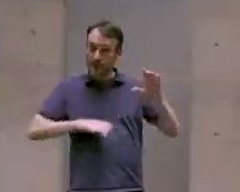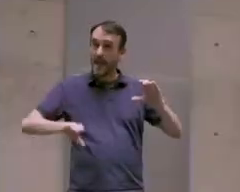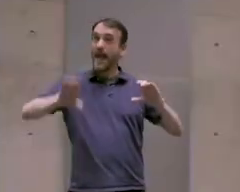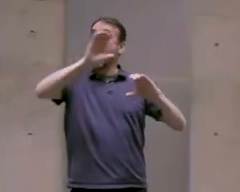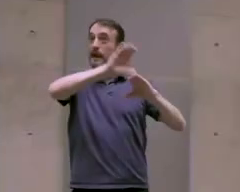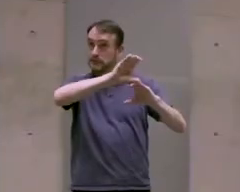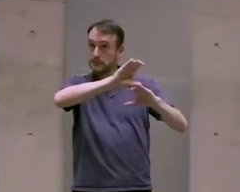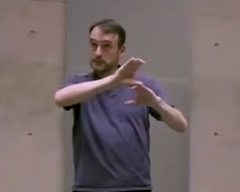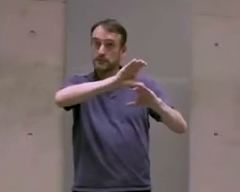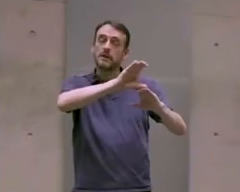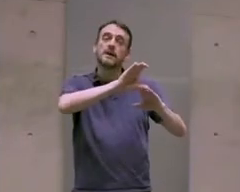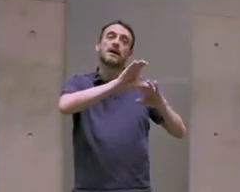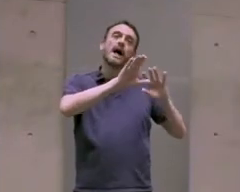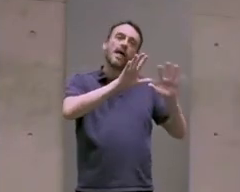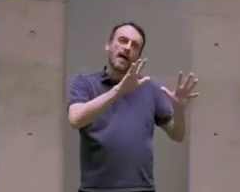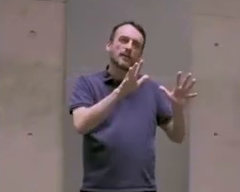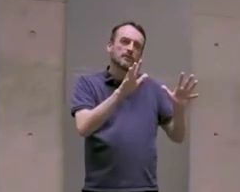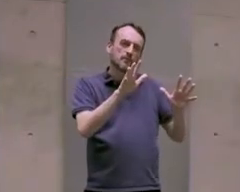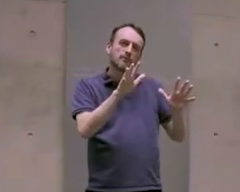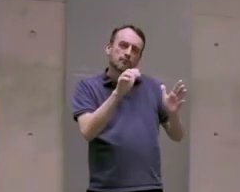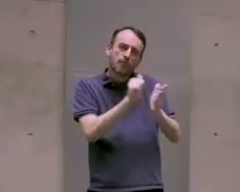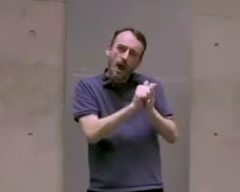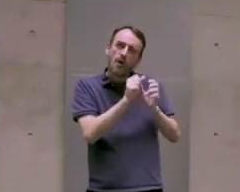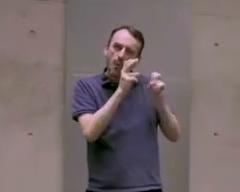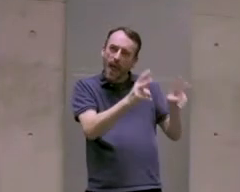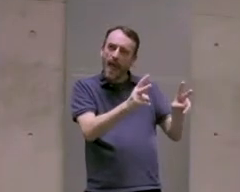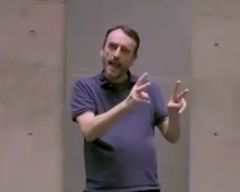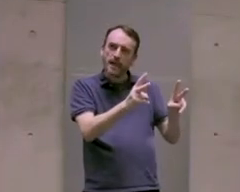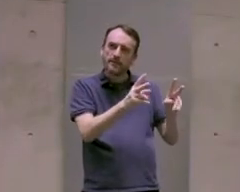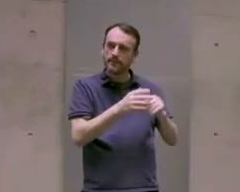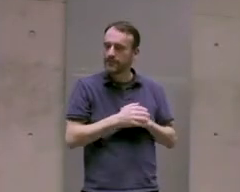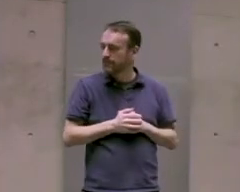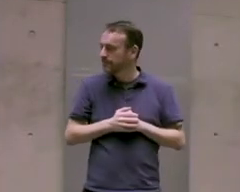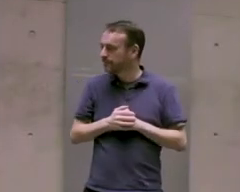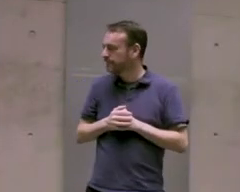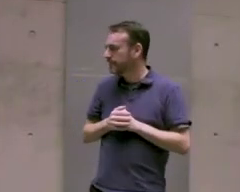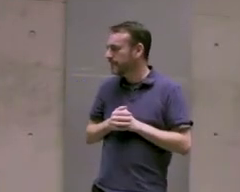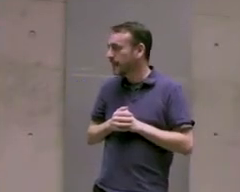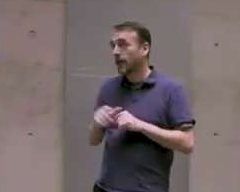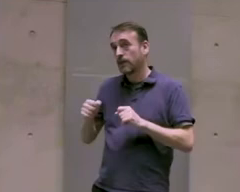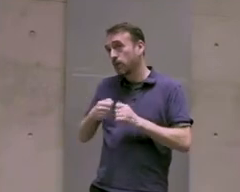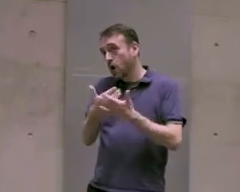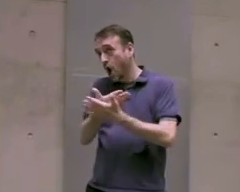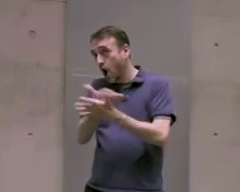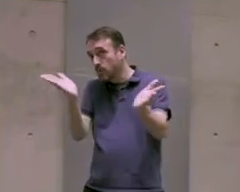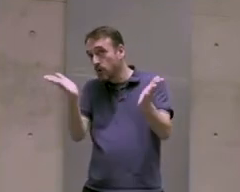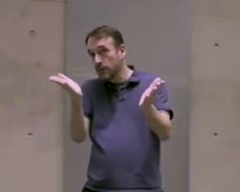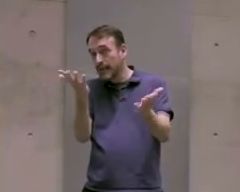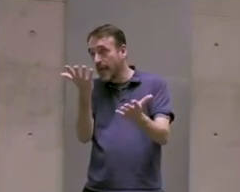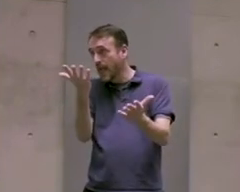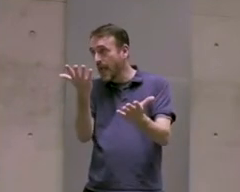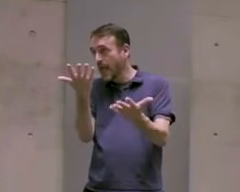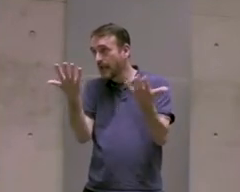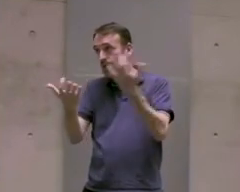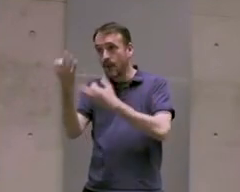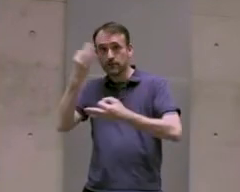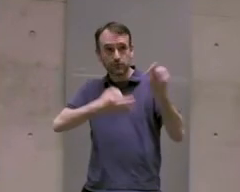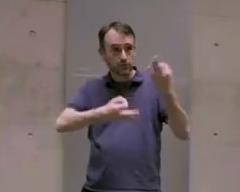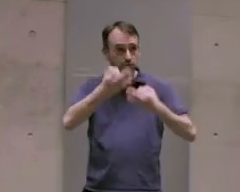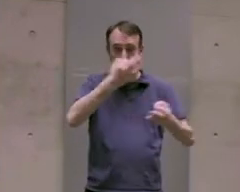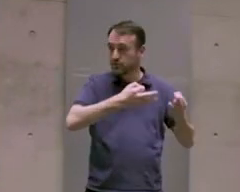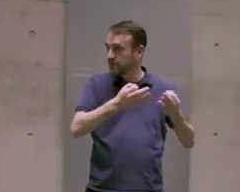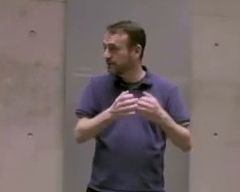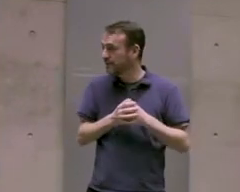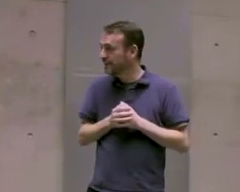of wheelhouse with that stuff. I think that's a point where we will throw it open to anyone who wants to ask any